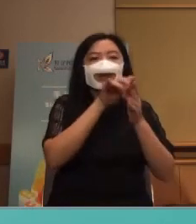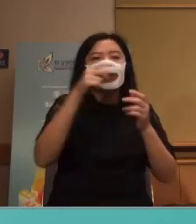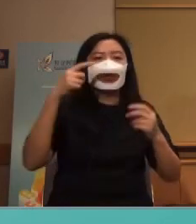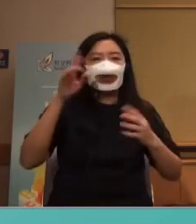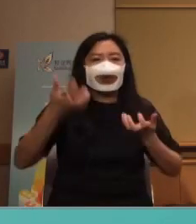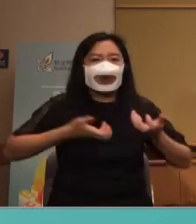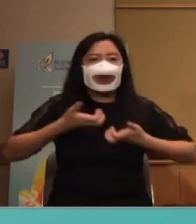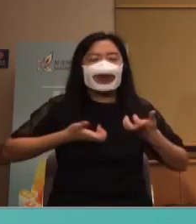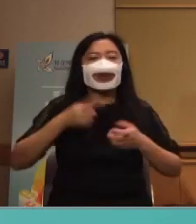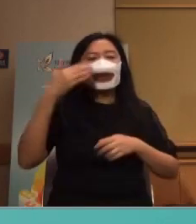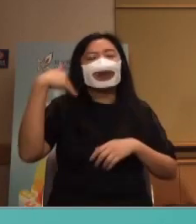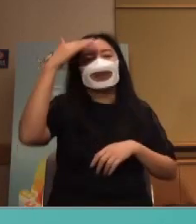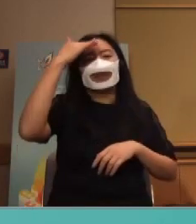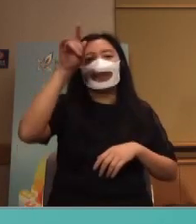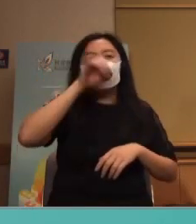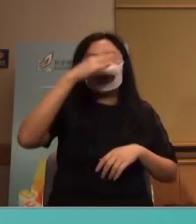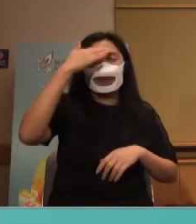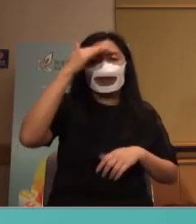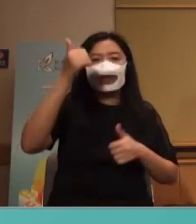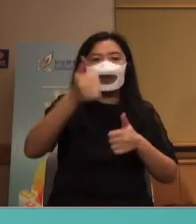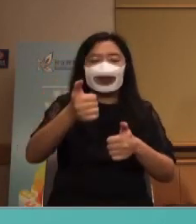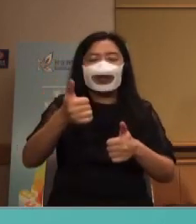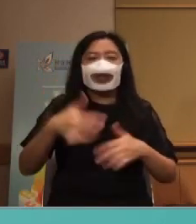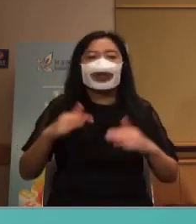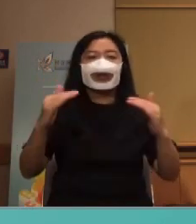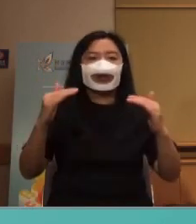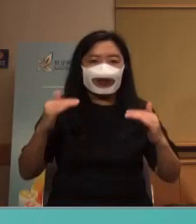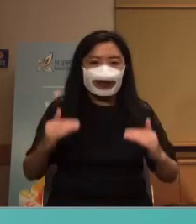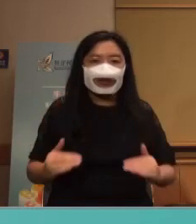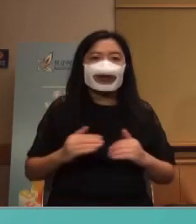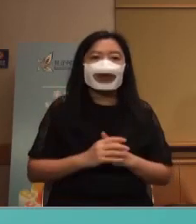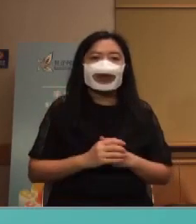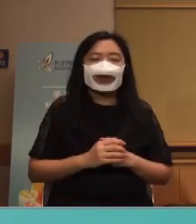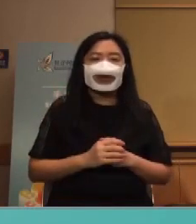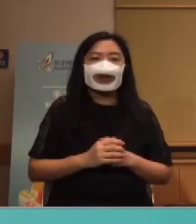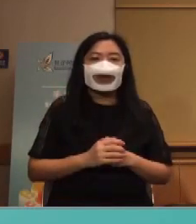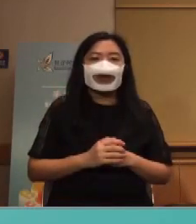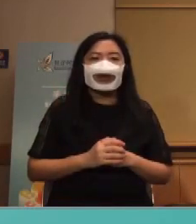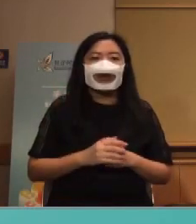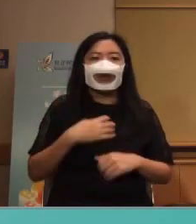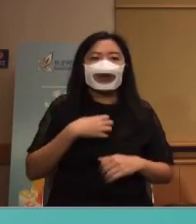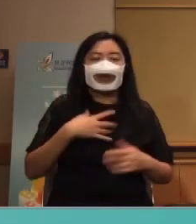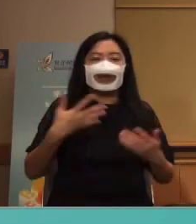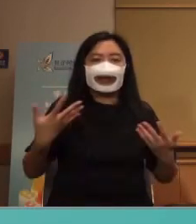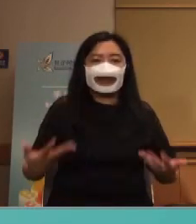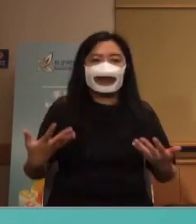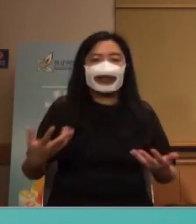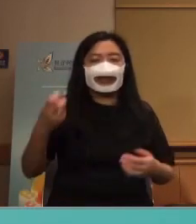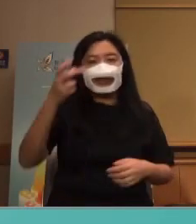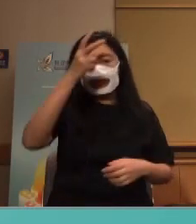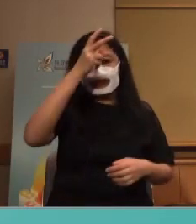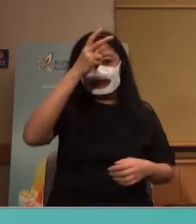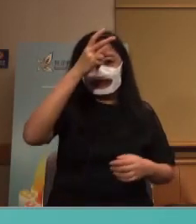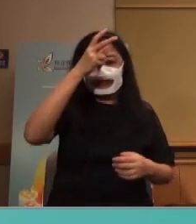but I think it's going to be very hard within our current political structures and framework to then completely